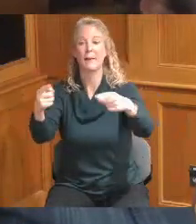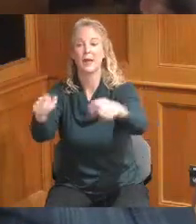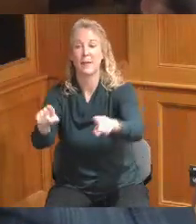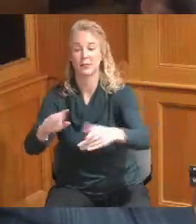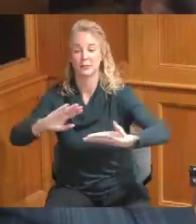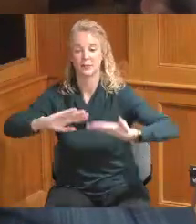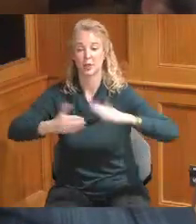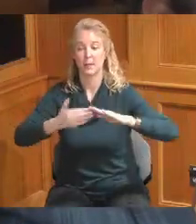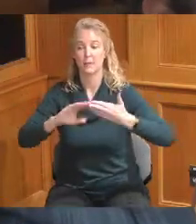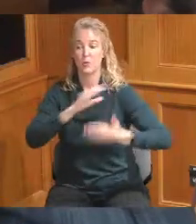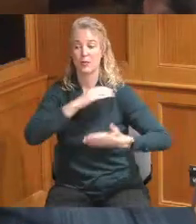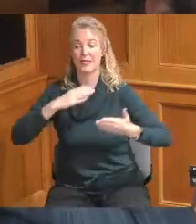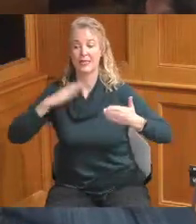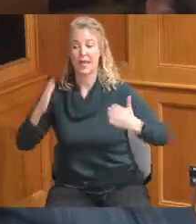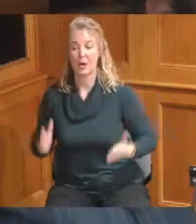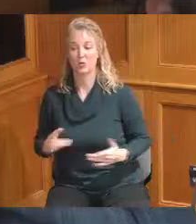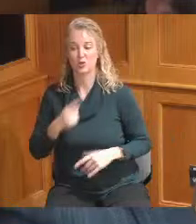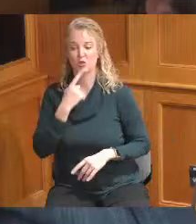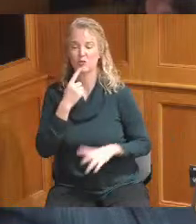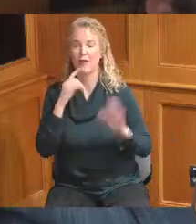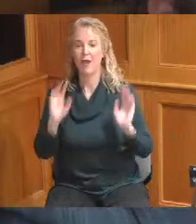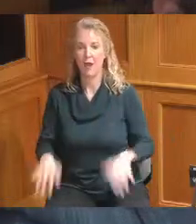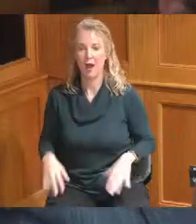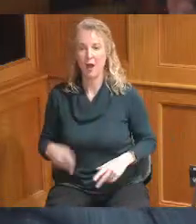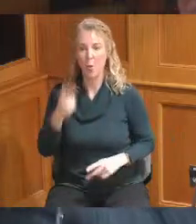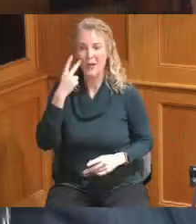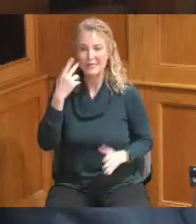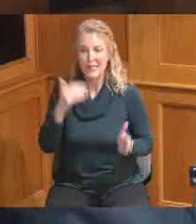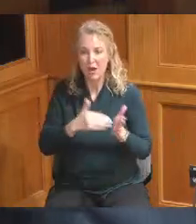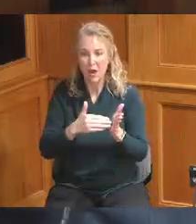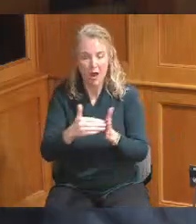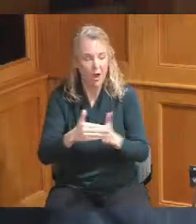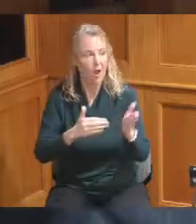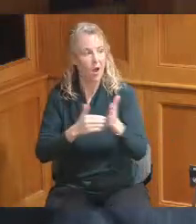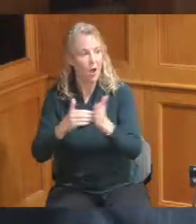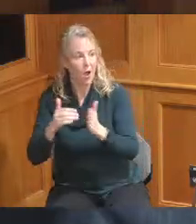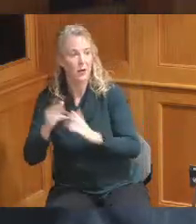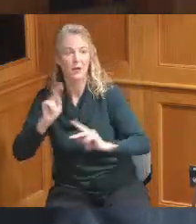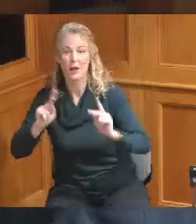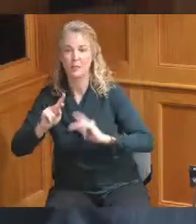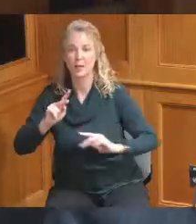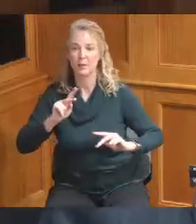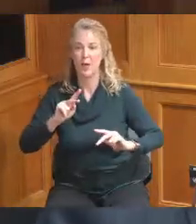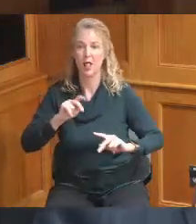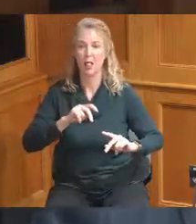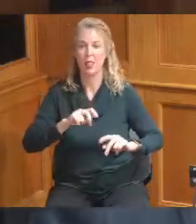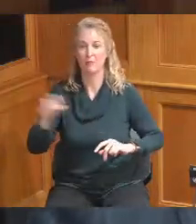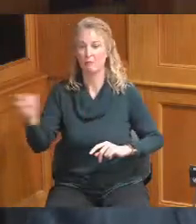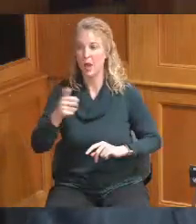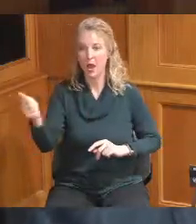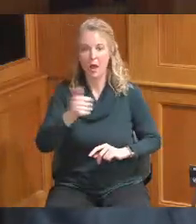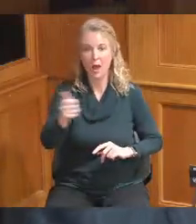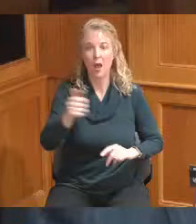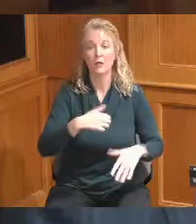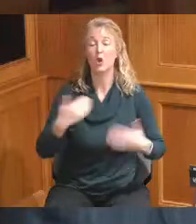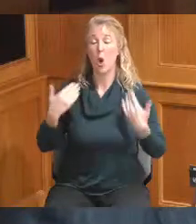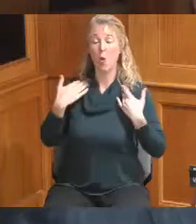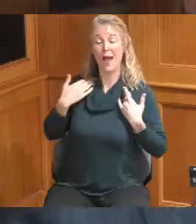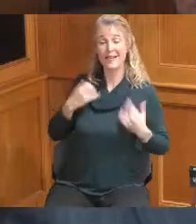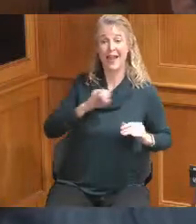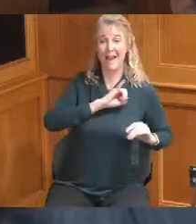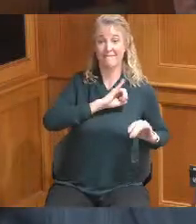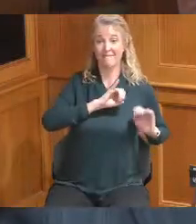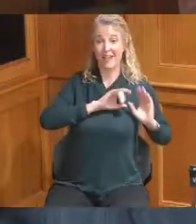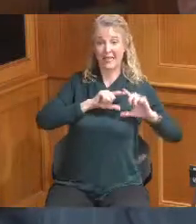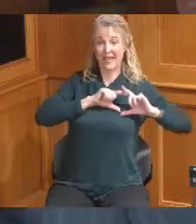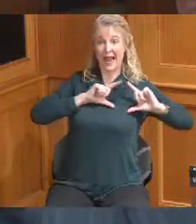council president told me, she said they running rampant. She don't even know who they are. They were all over town knocking on doors with an ID, said, I'm